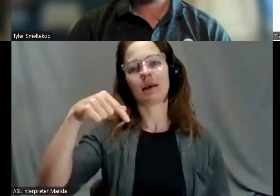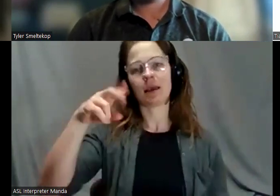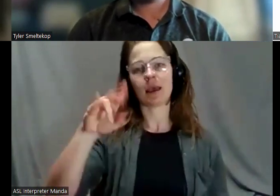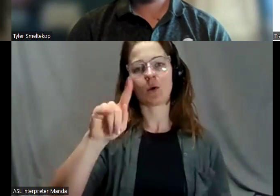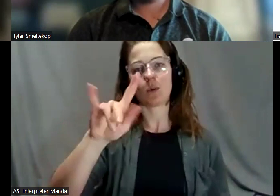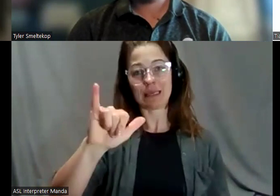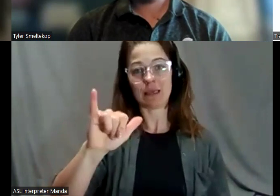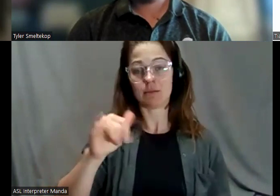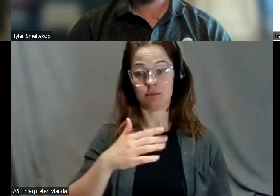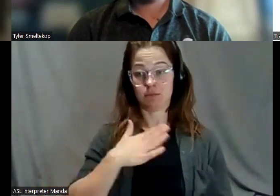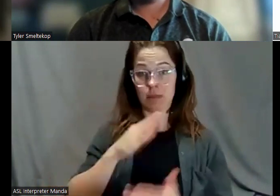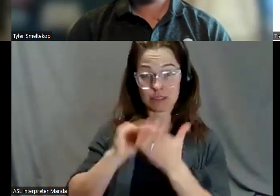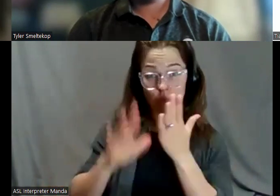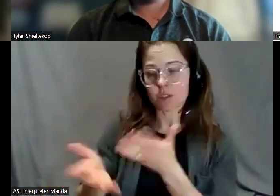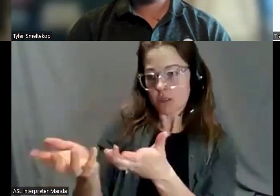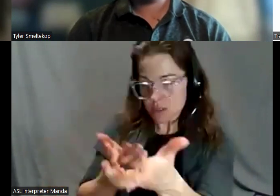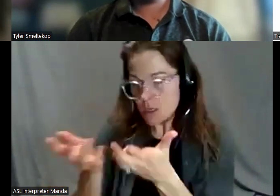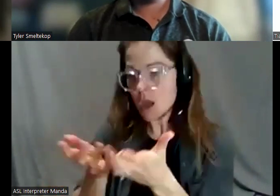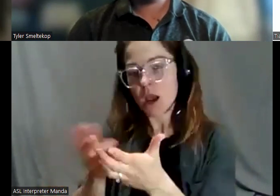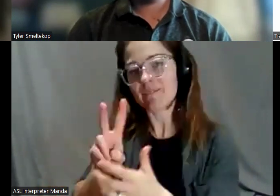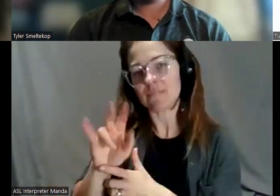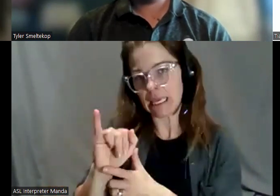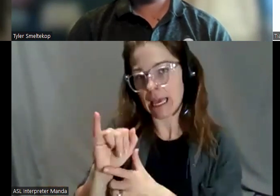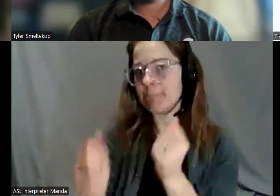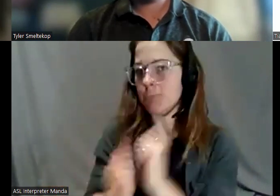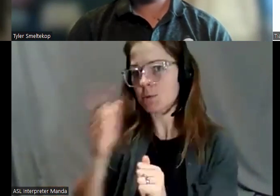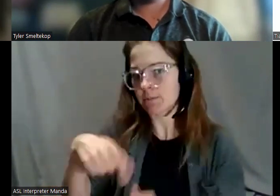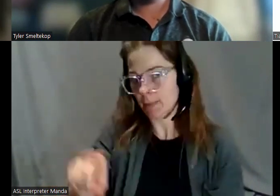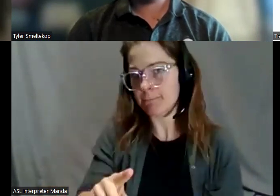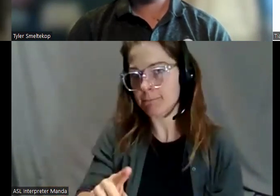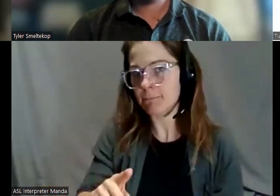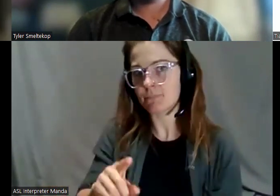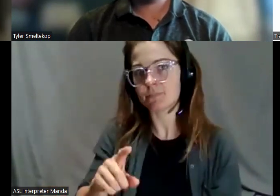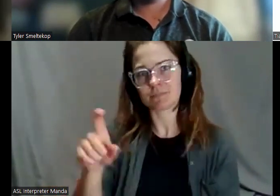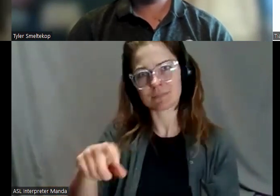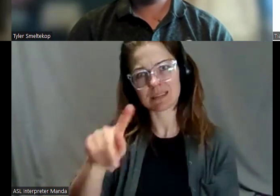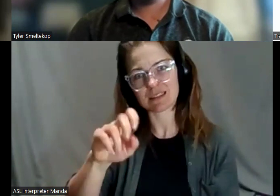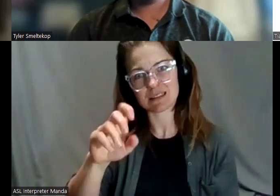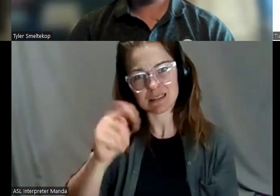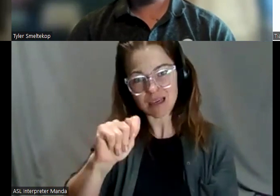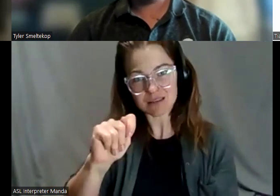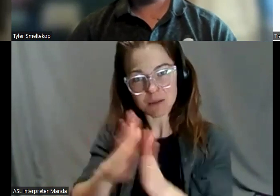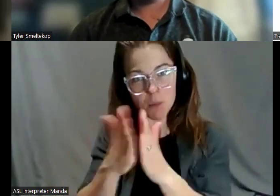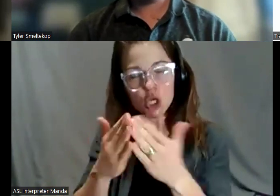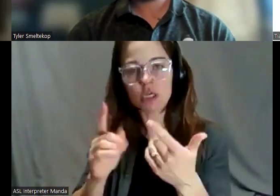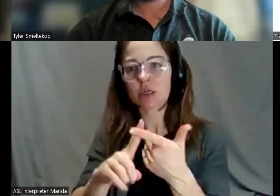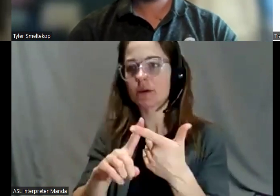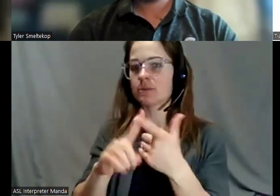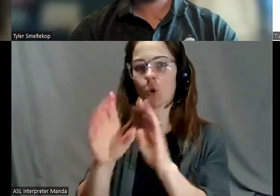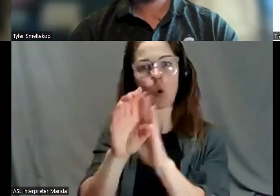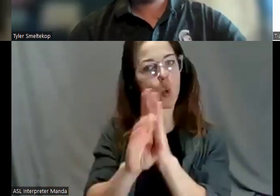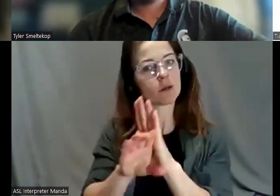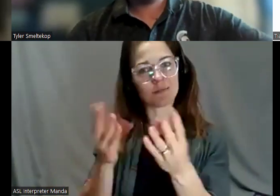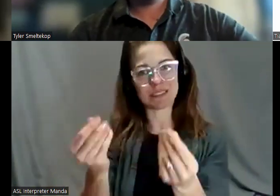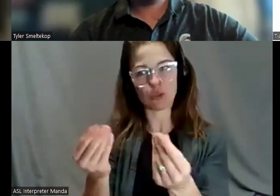visual impairments and them needing their textbooks, course materials in accessible formats,